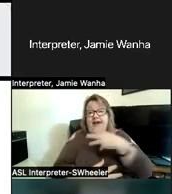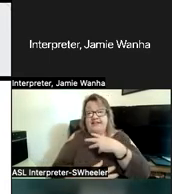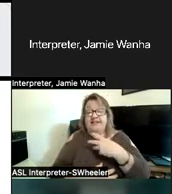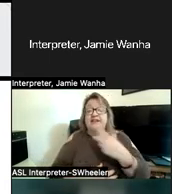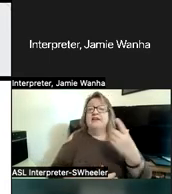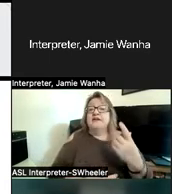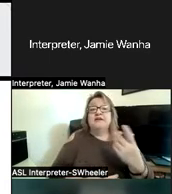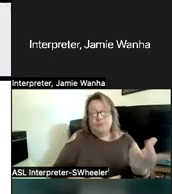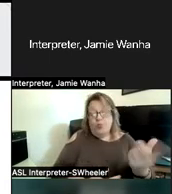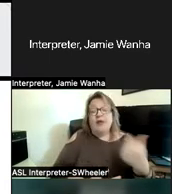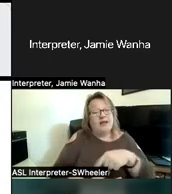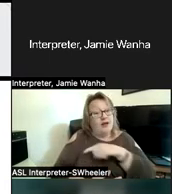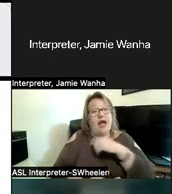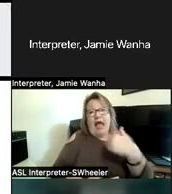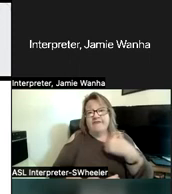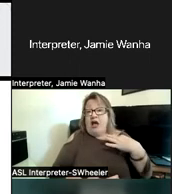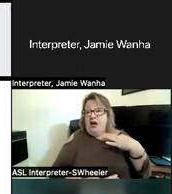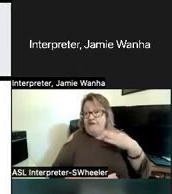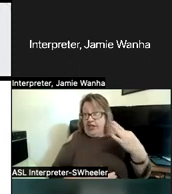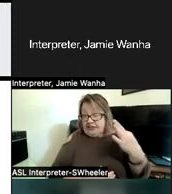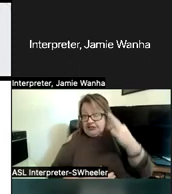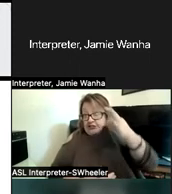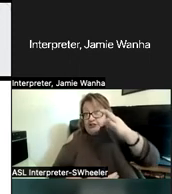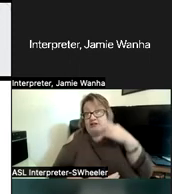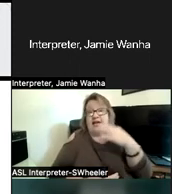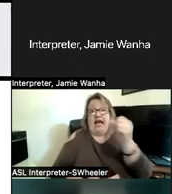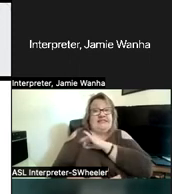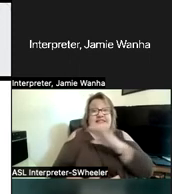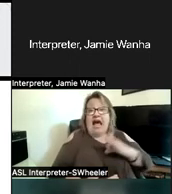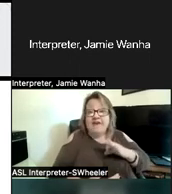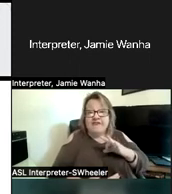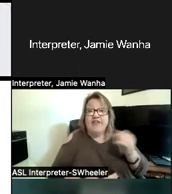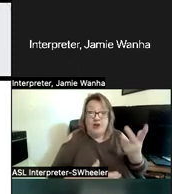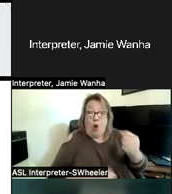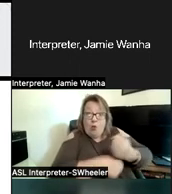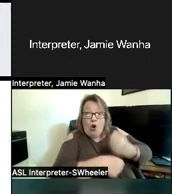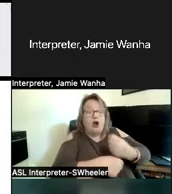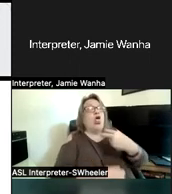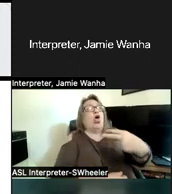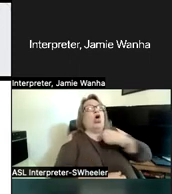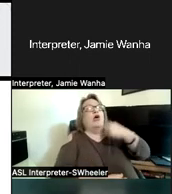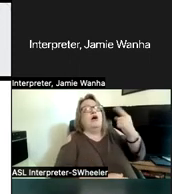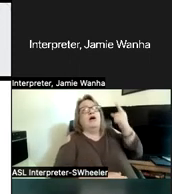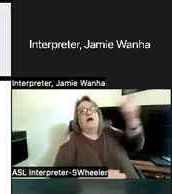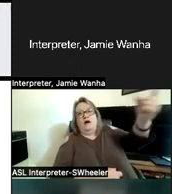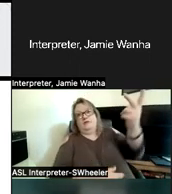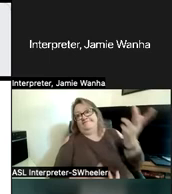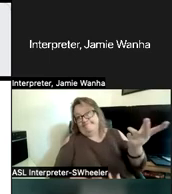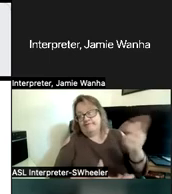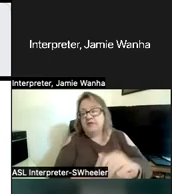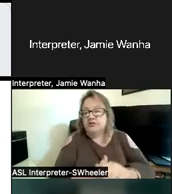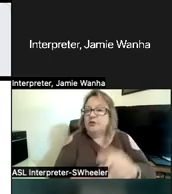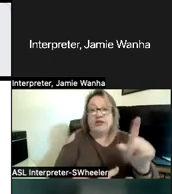about supplies, we also have volunteers and staff members that do the work for us. They are also going to be affected. So this